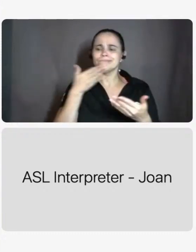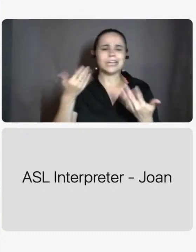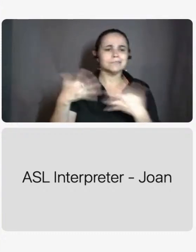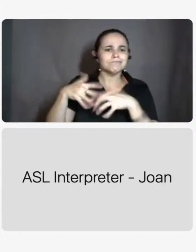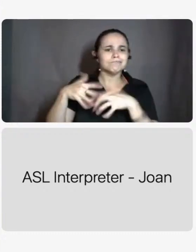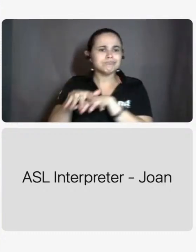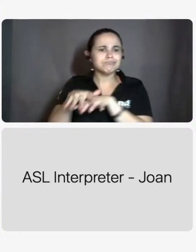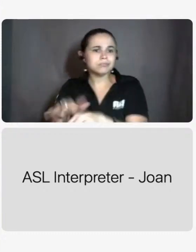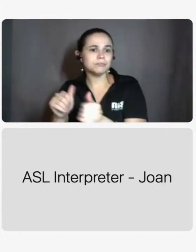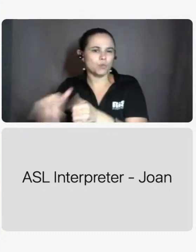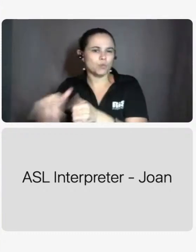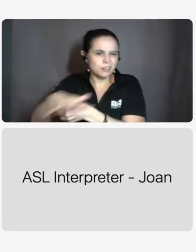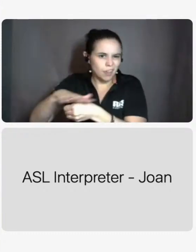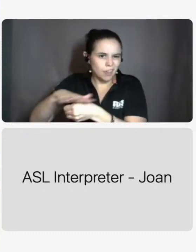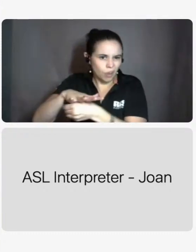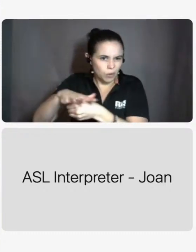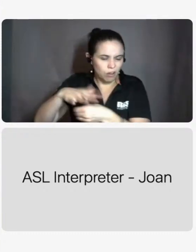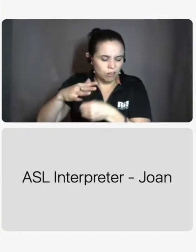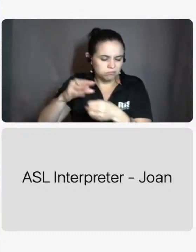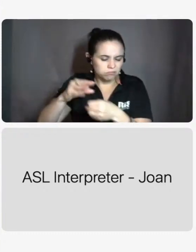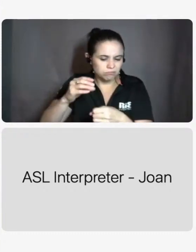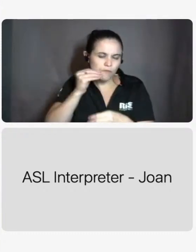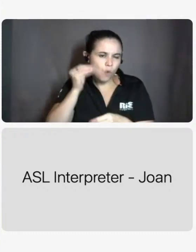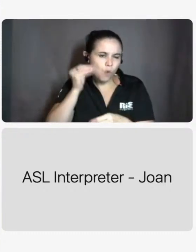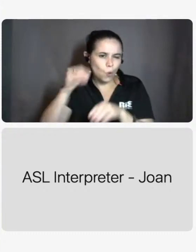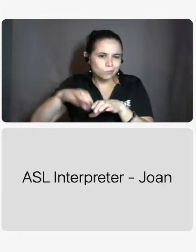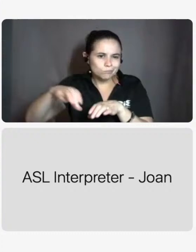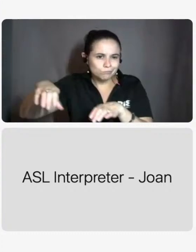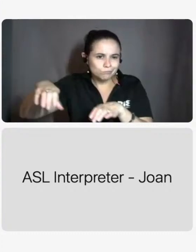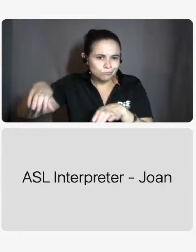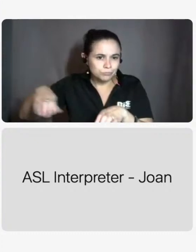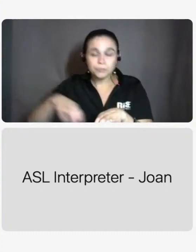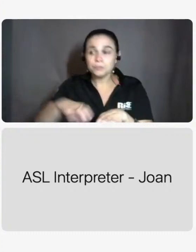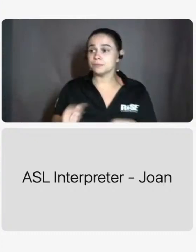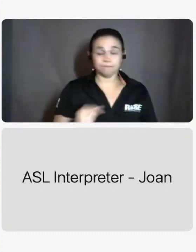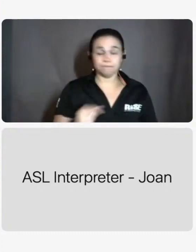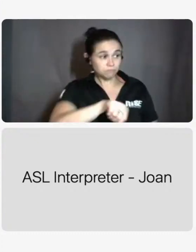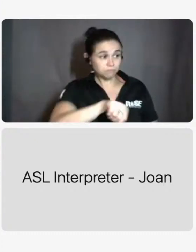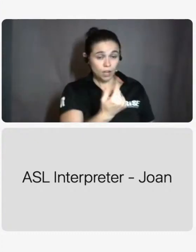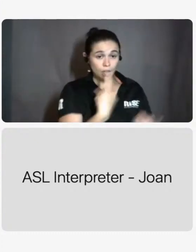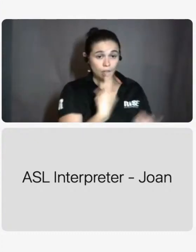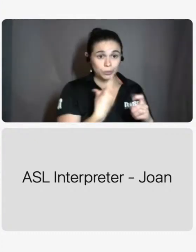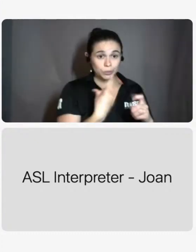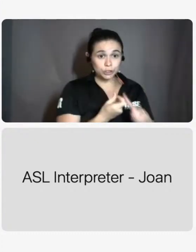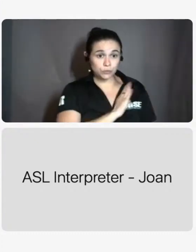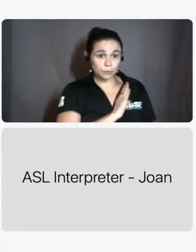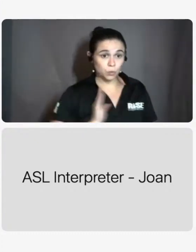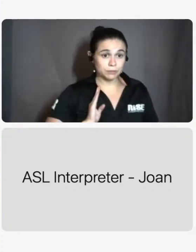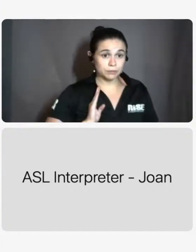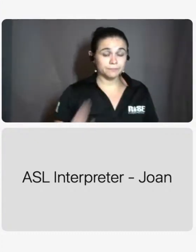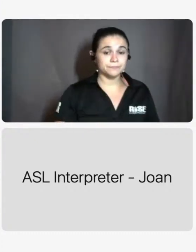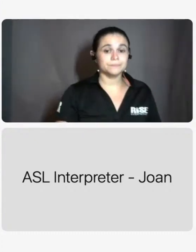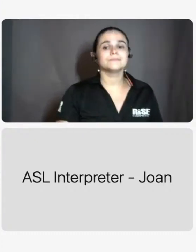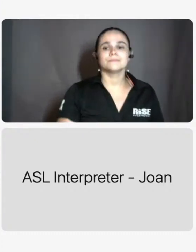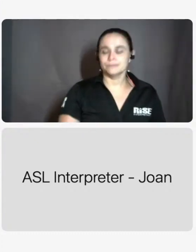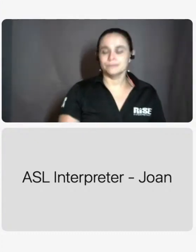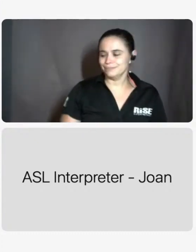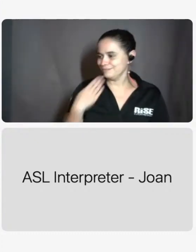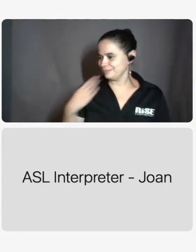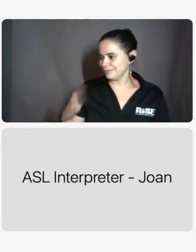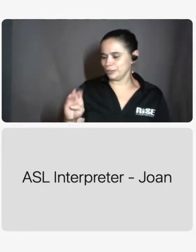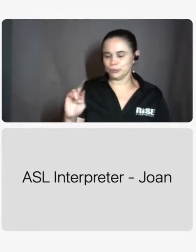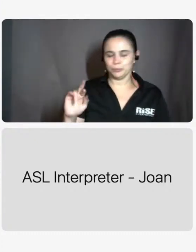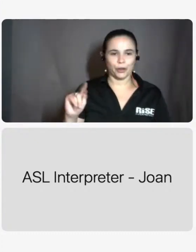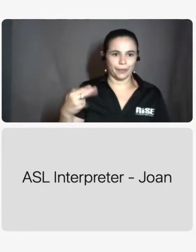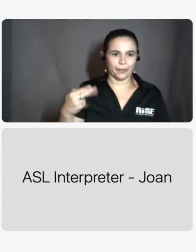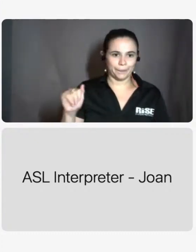other questions from board members? I'll go ahead and make Yeah, a comment. okay. Okay, thank you, Bertha. Just want to take this